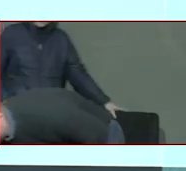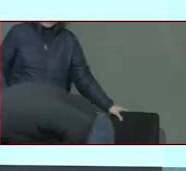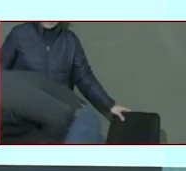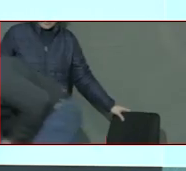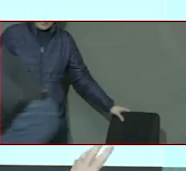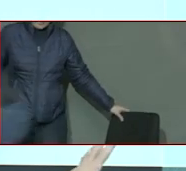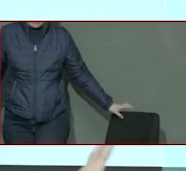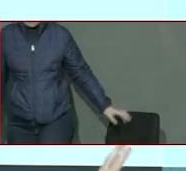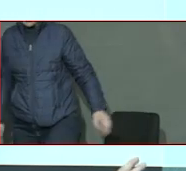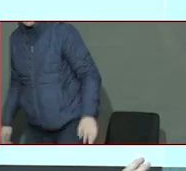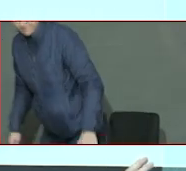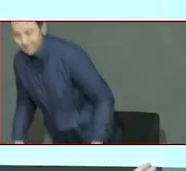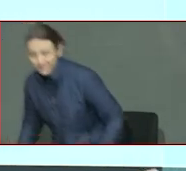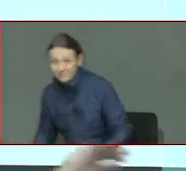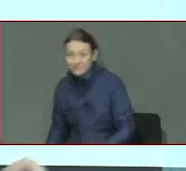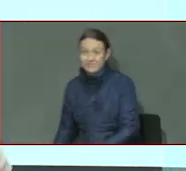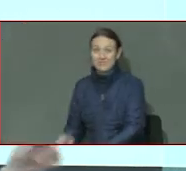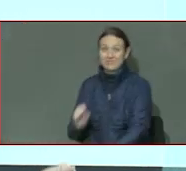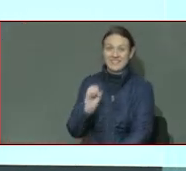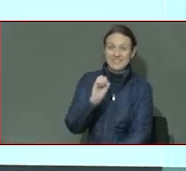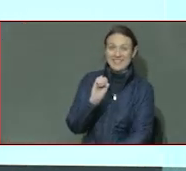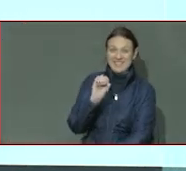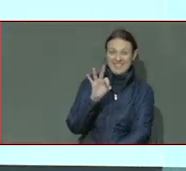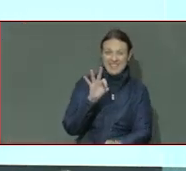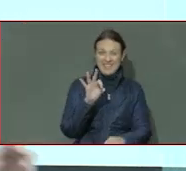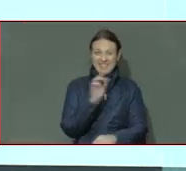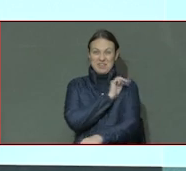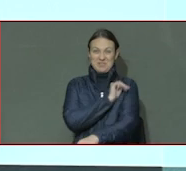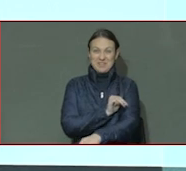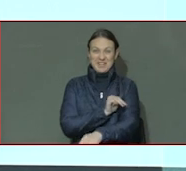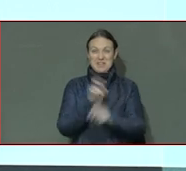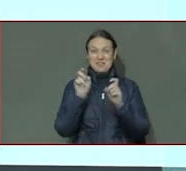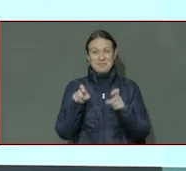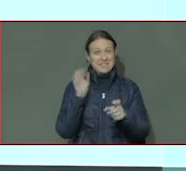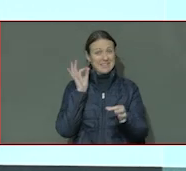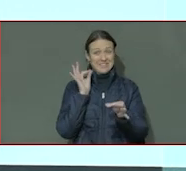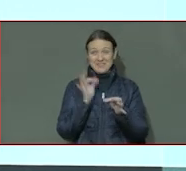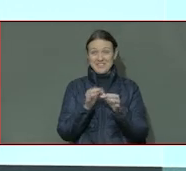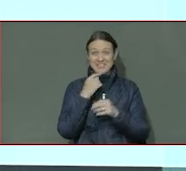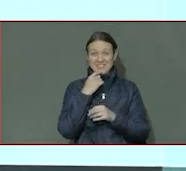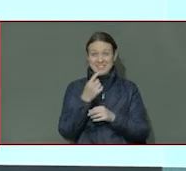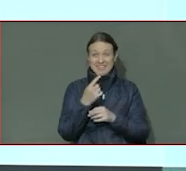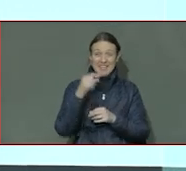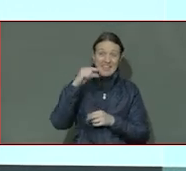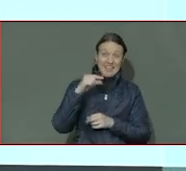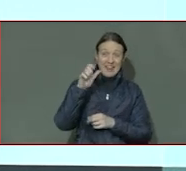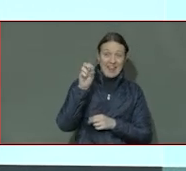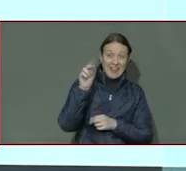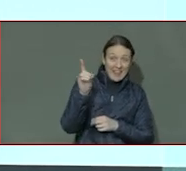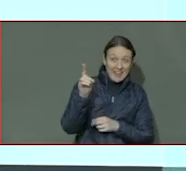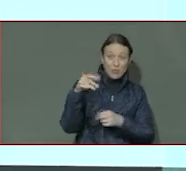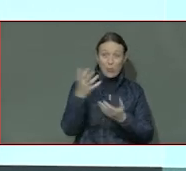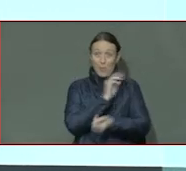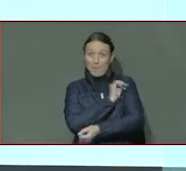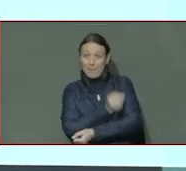they have a muscle like this, you must say to the muscle. If they have a gland, you must say to the gland. If they didn't